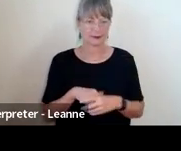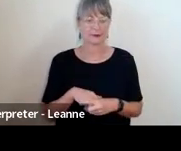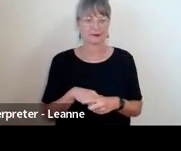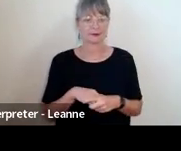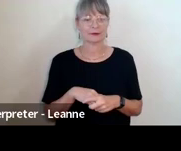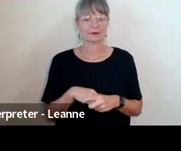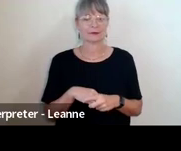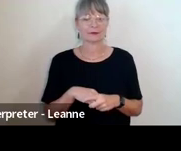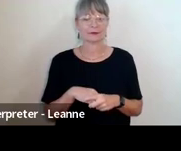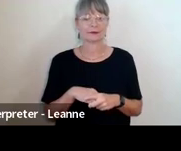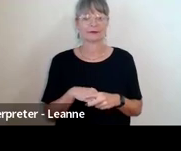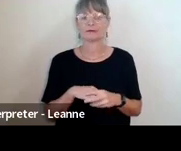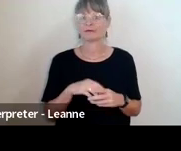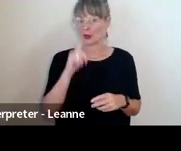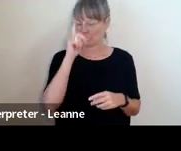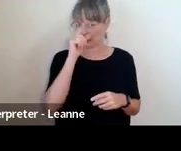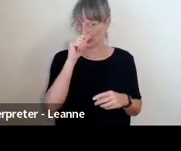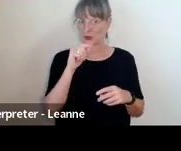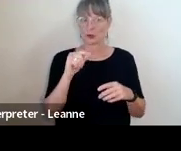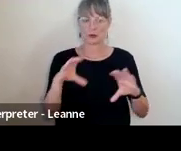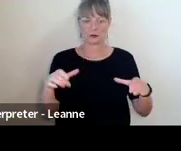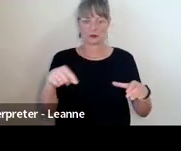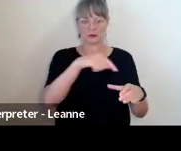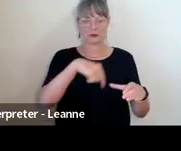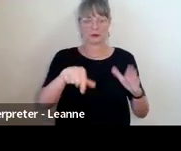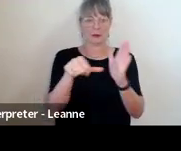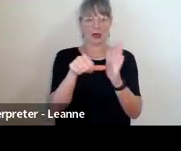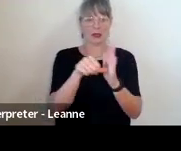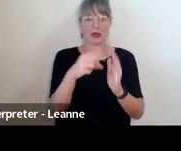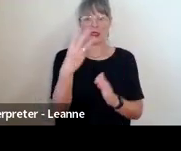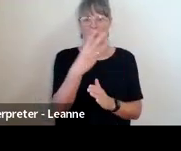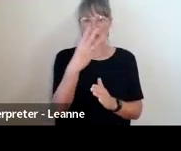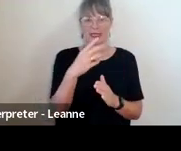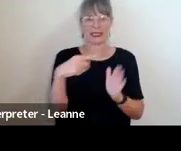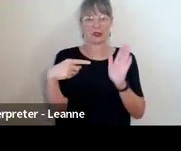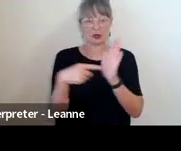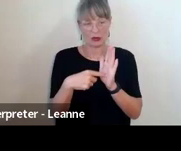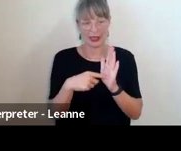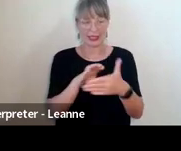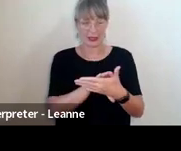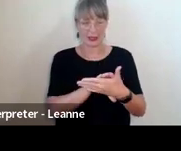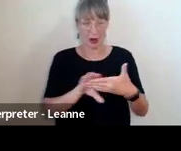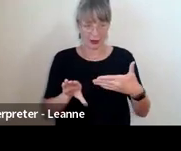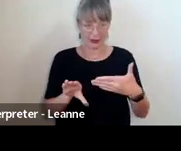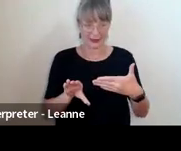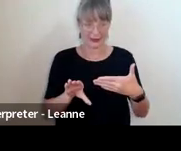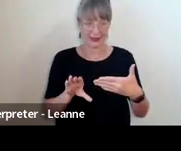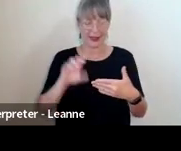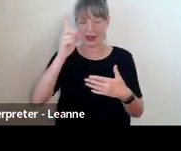With a potential market of over $13 trillion currently overlooked by the beauty